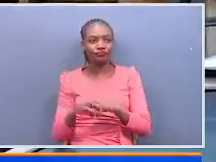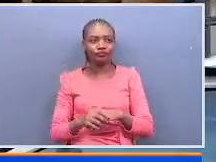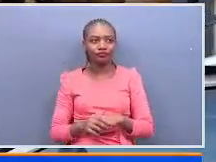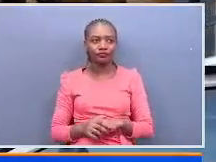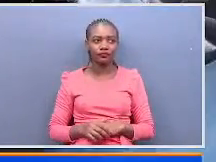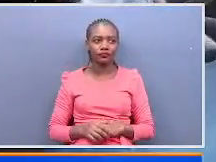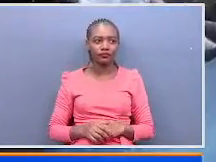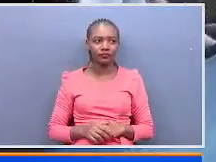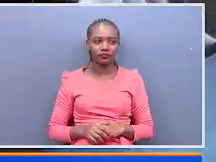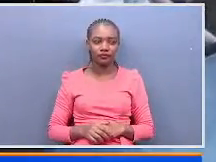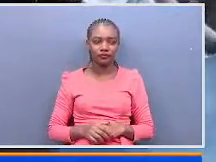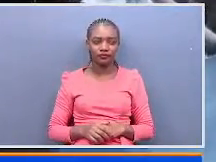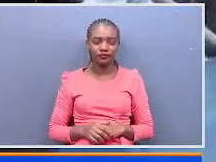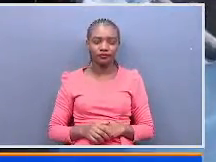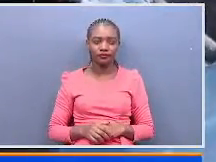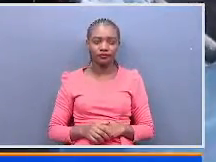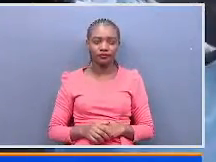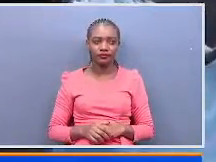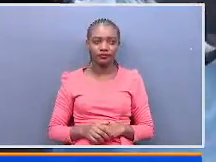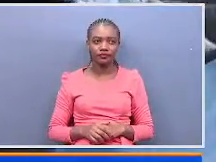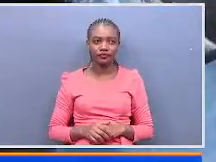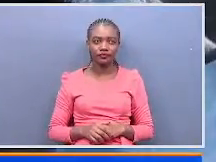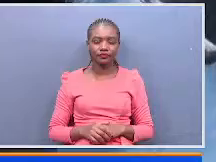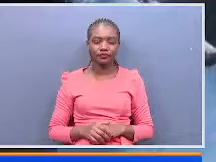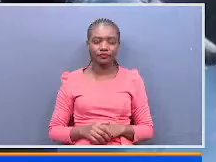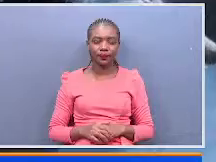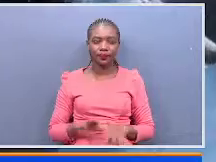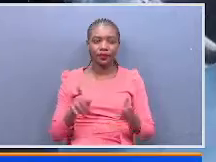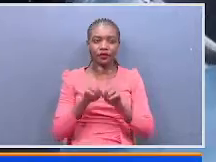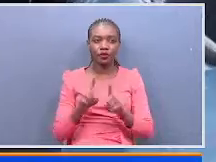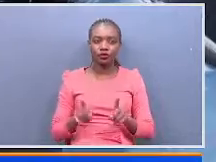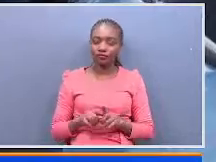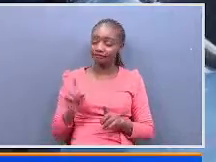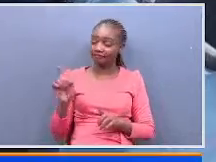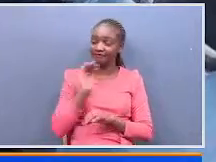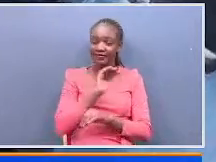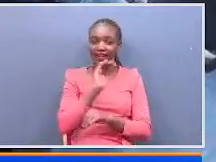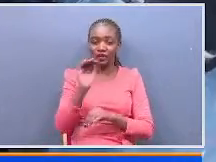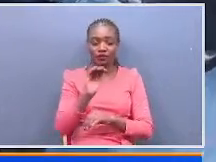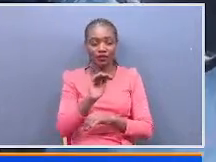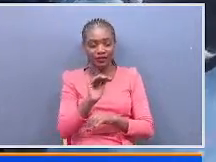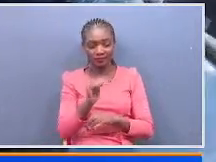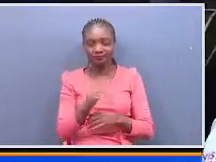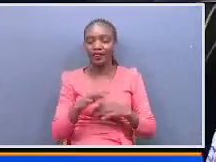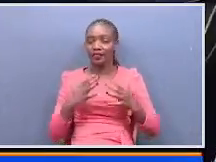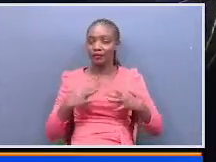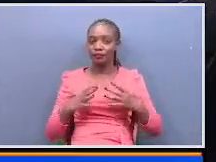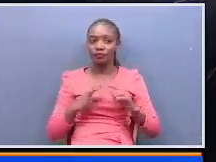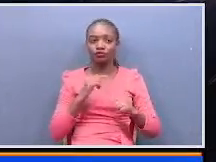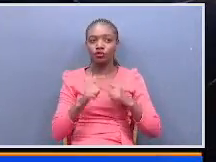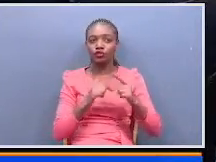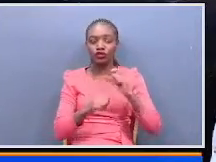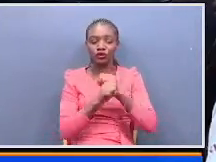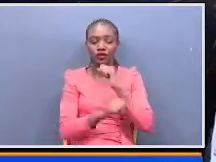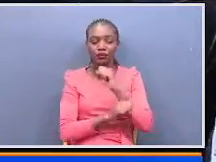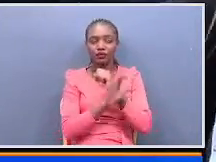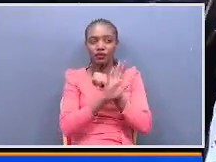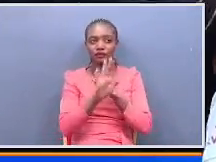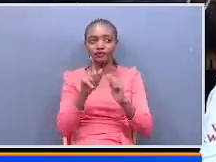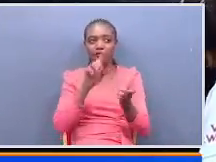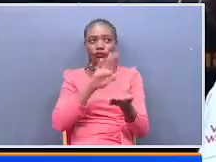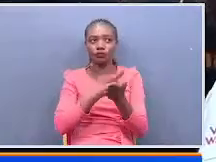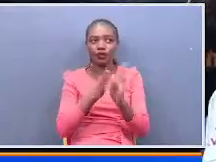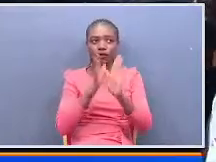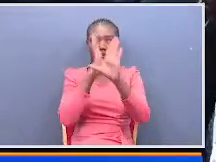rift within the Roots Party. Thank you. Wajackoyah instead urged his supporters to keep on supporting his